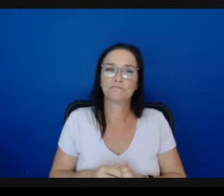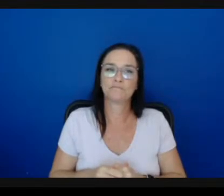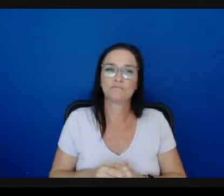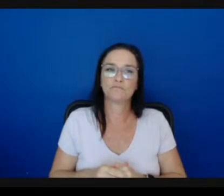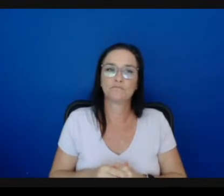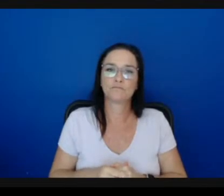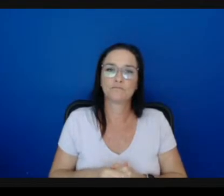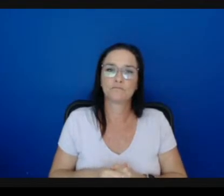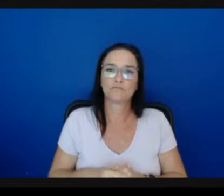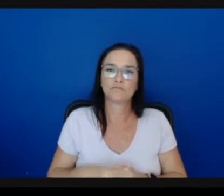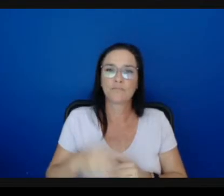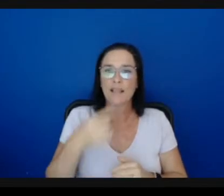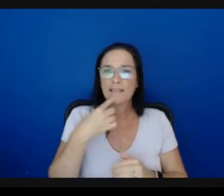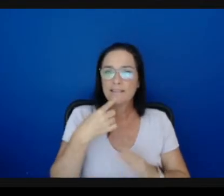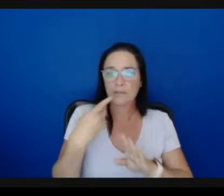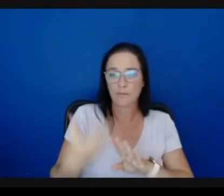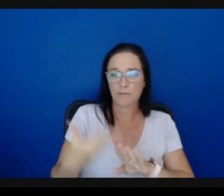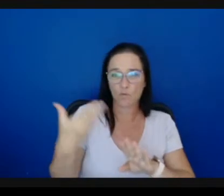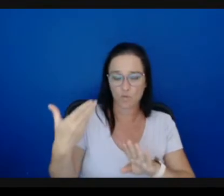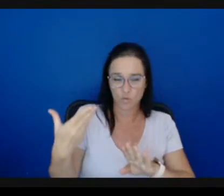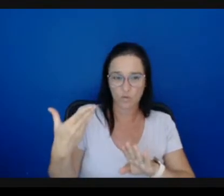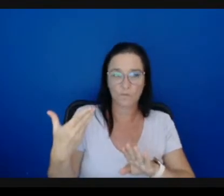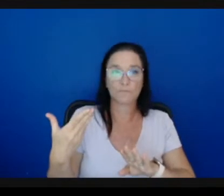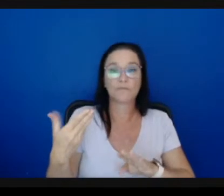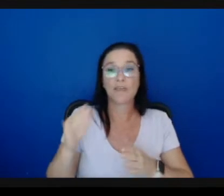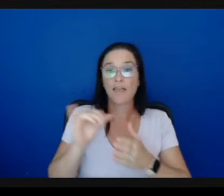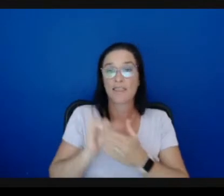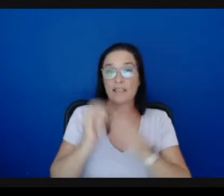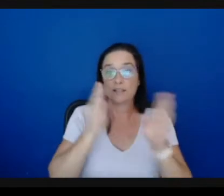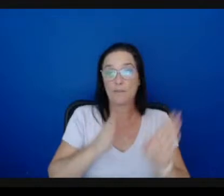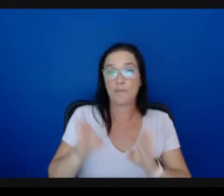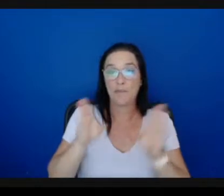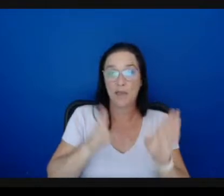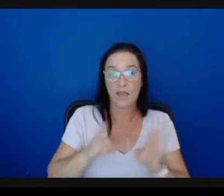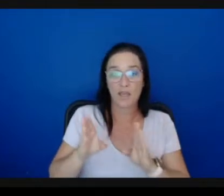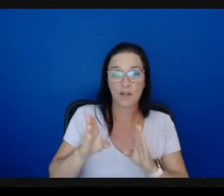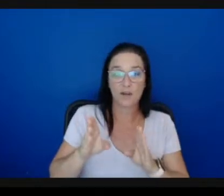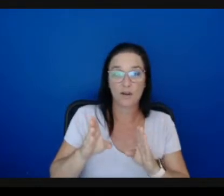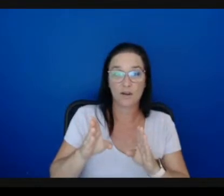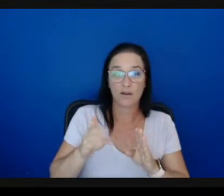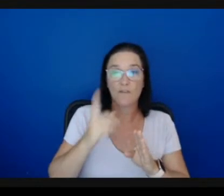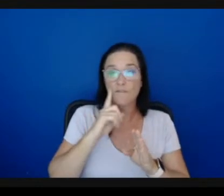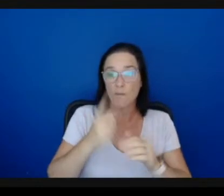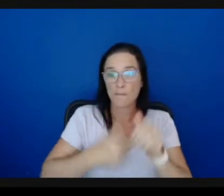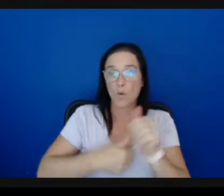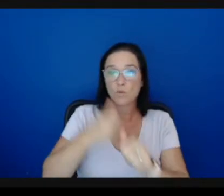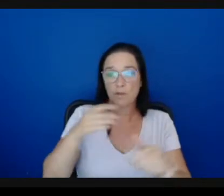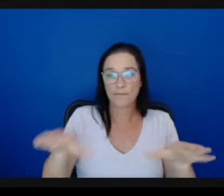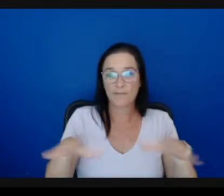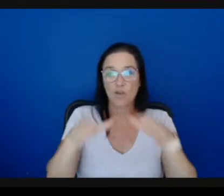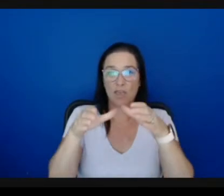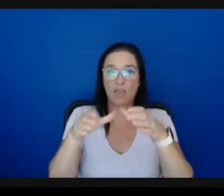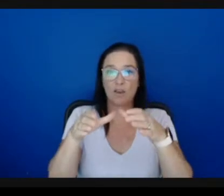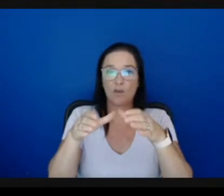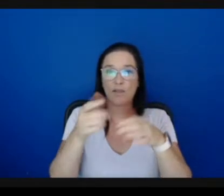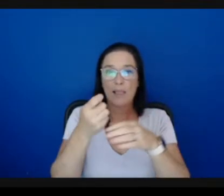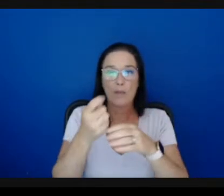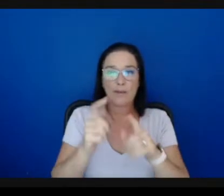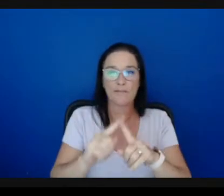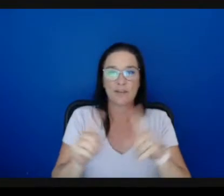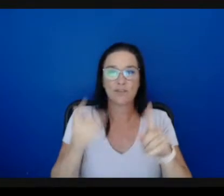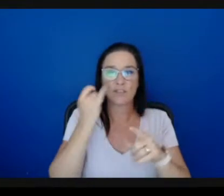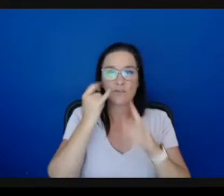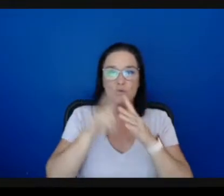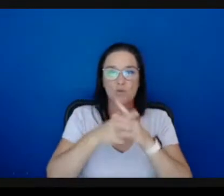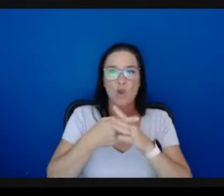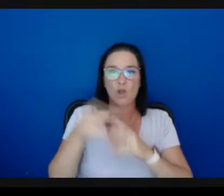So as I mentioned before, that's the pattern across most of the volcano. There's a little bit of difference if you start looking at